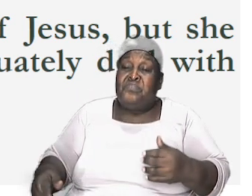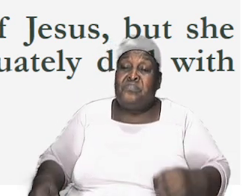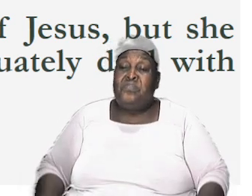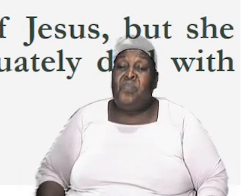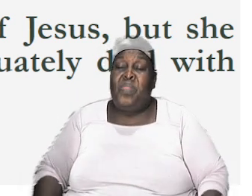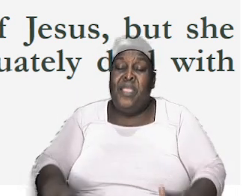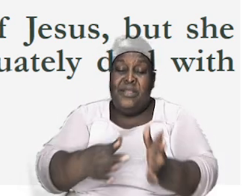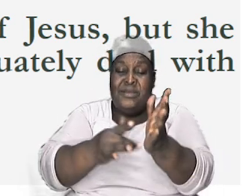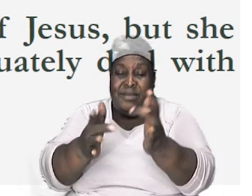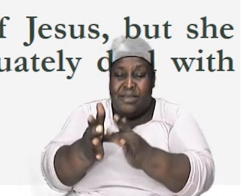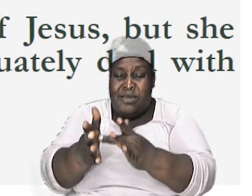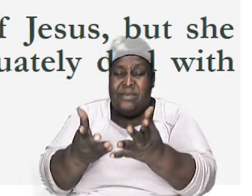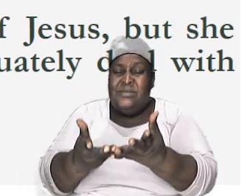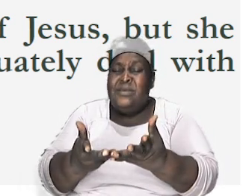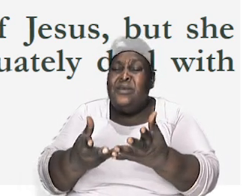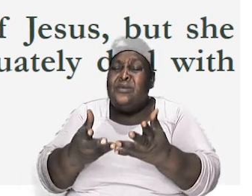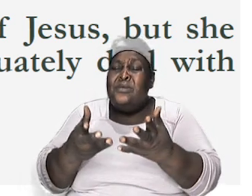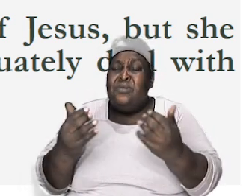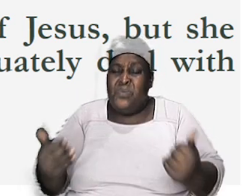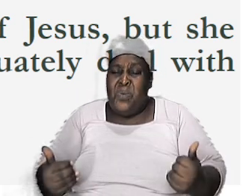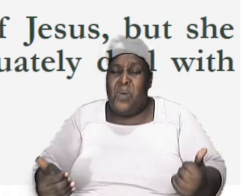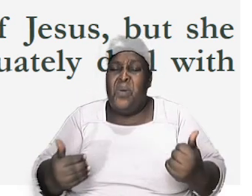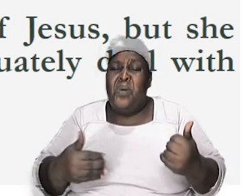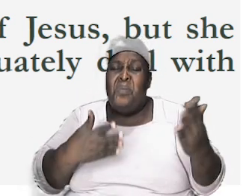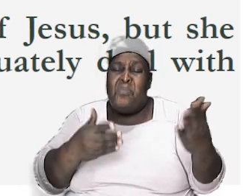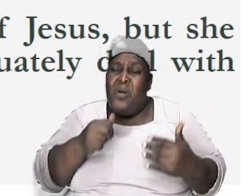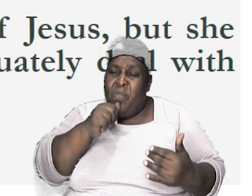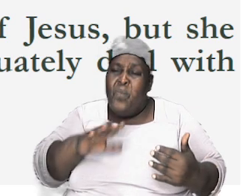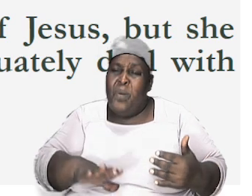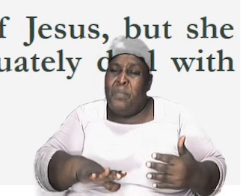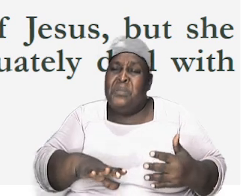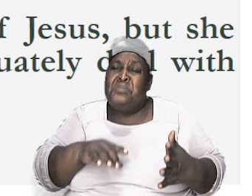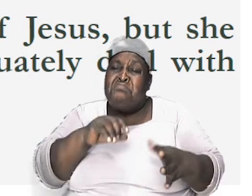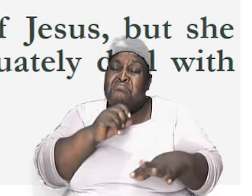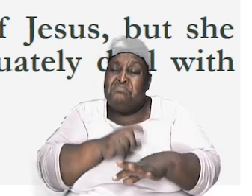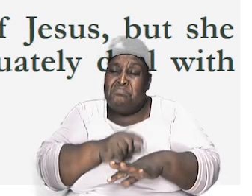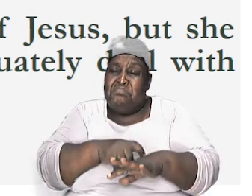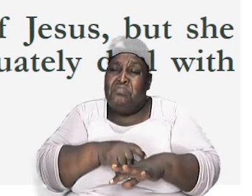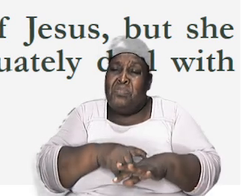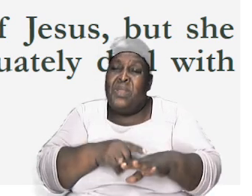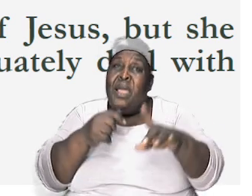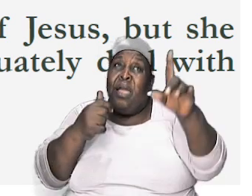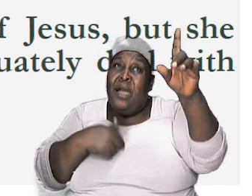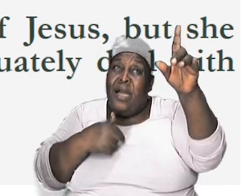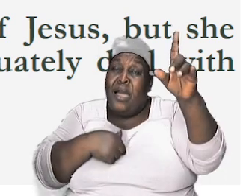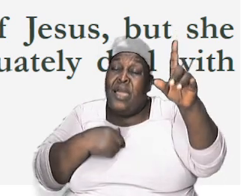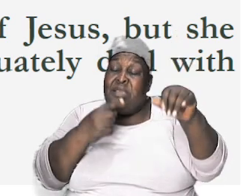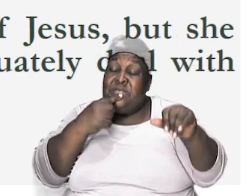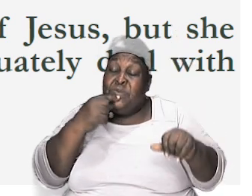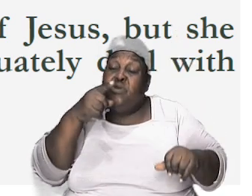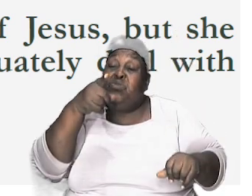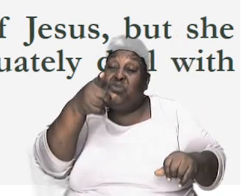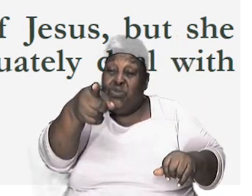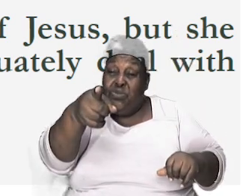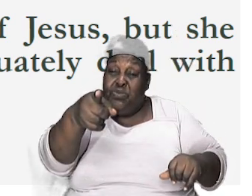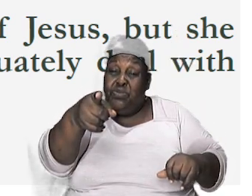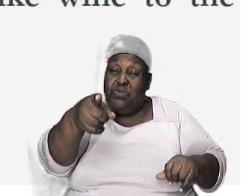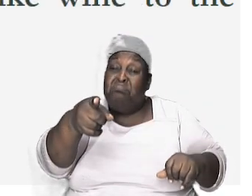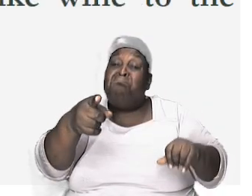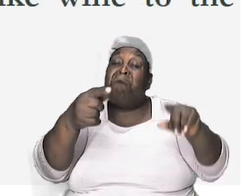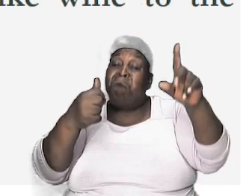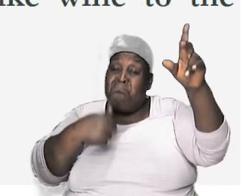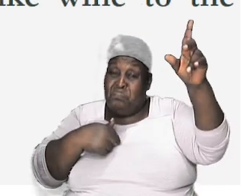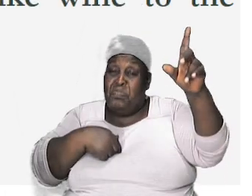now, having brought her to this point, he says, I who speak to you am